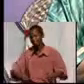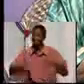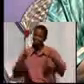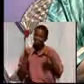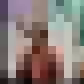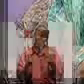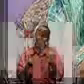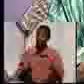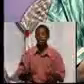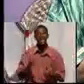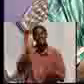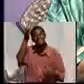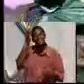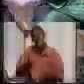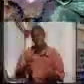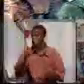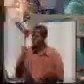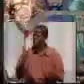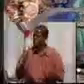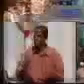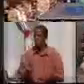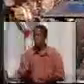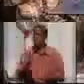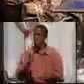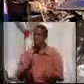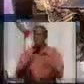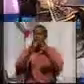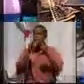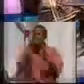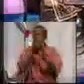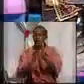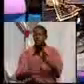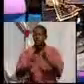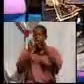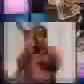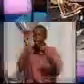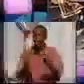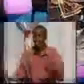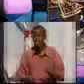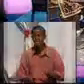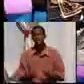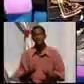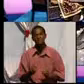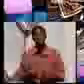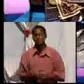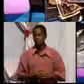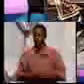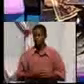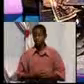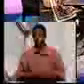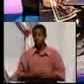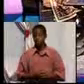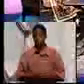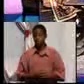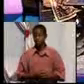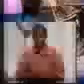answered. Therese, you're the project officer. How do you go on taking